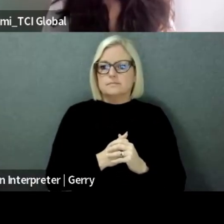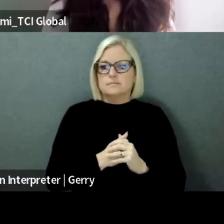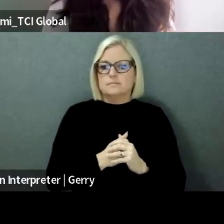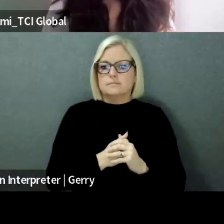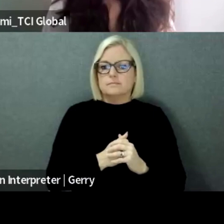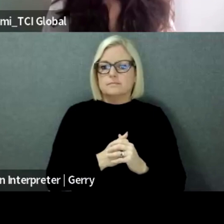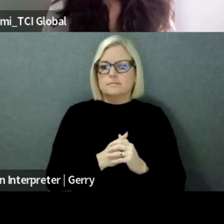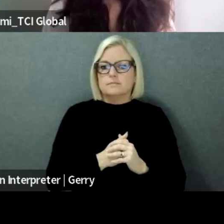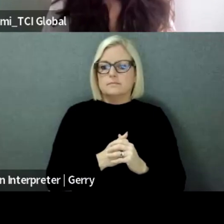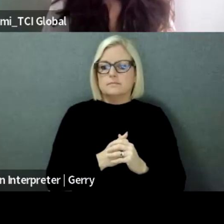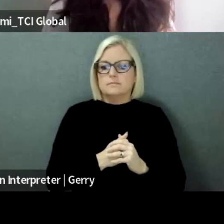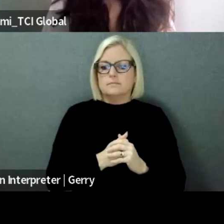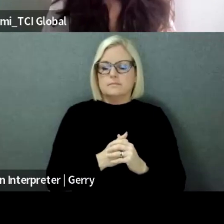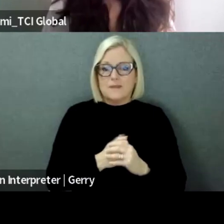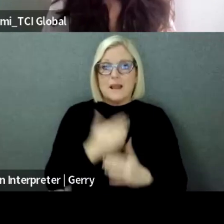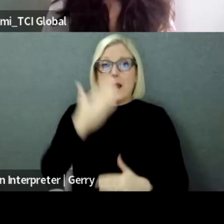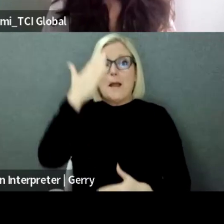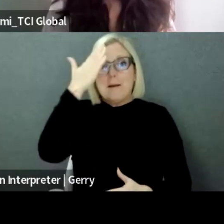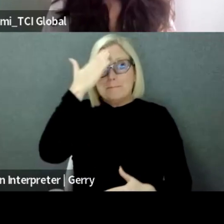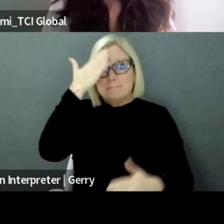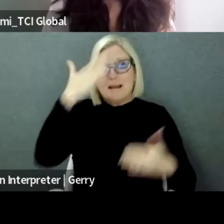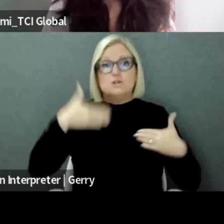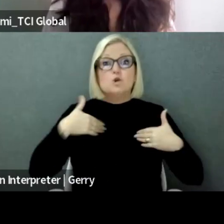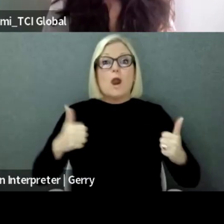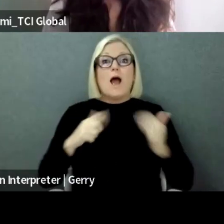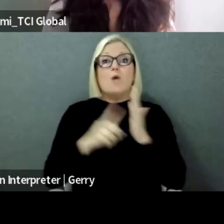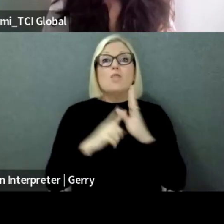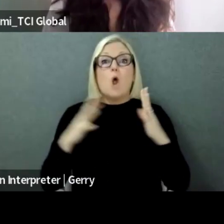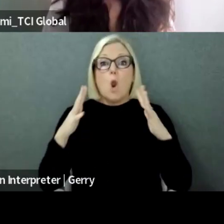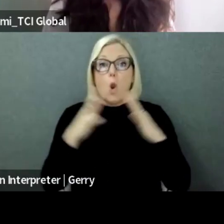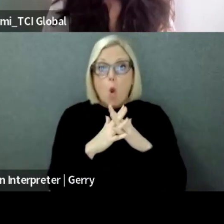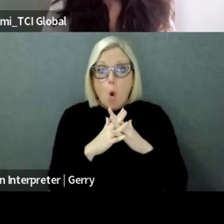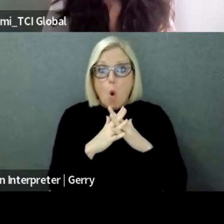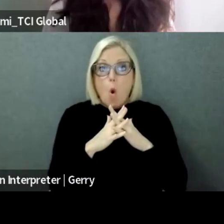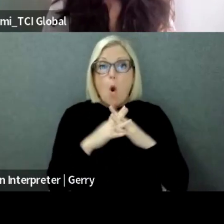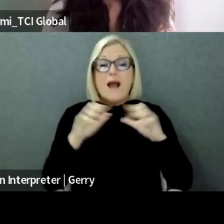So mental health laws and other systems can still support,